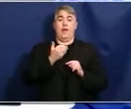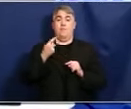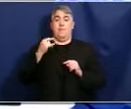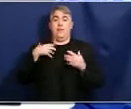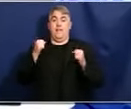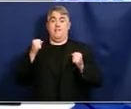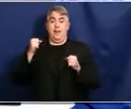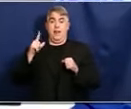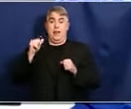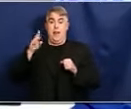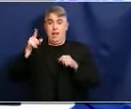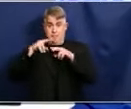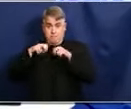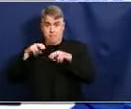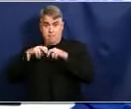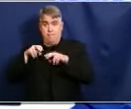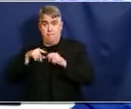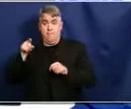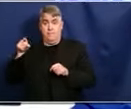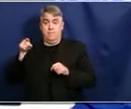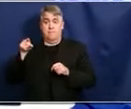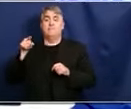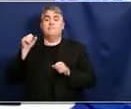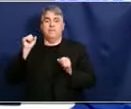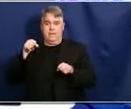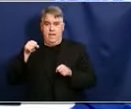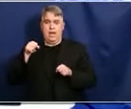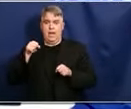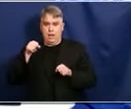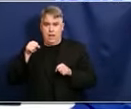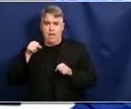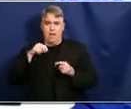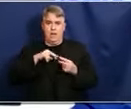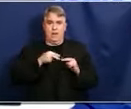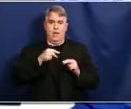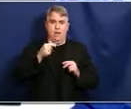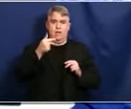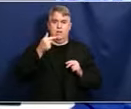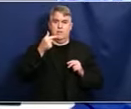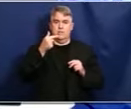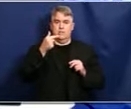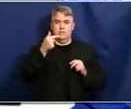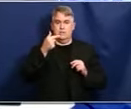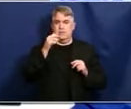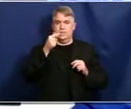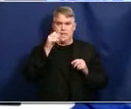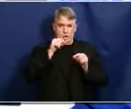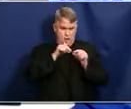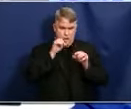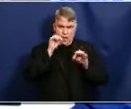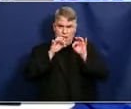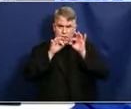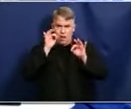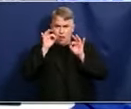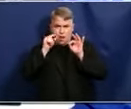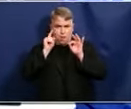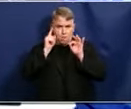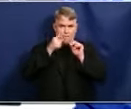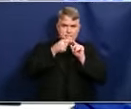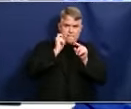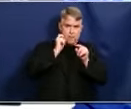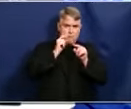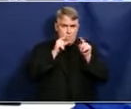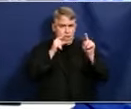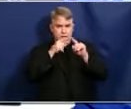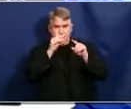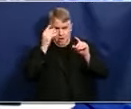conduct whole genome sequencing. So we will, over the next weeks to months, see those numbers increase.